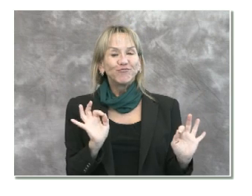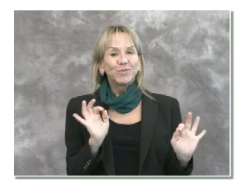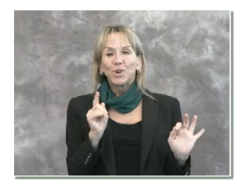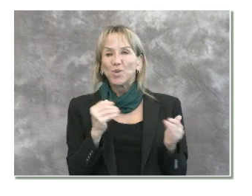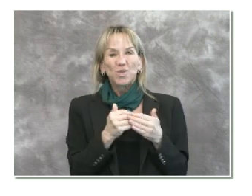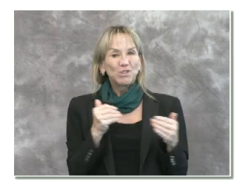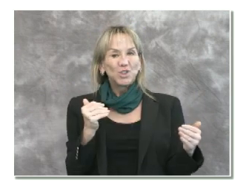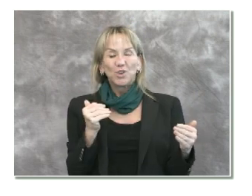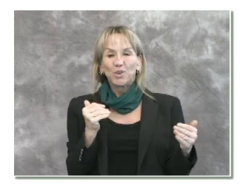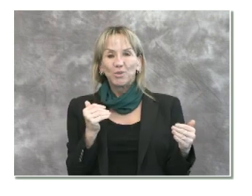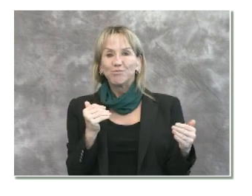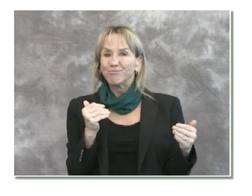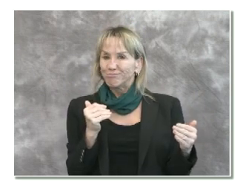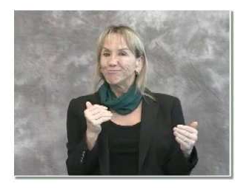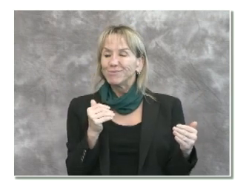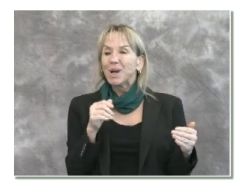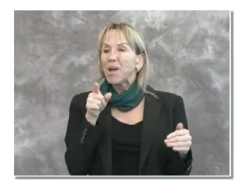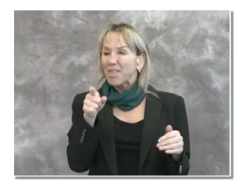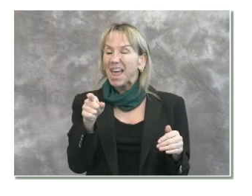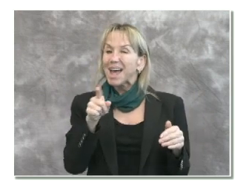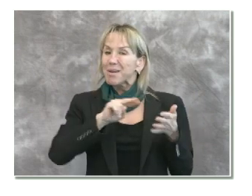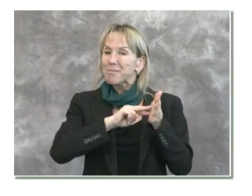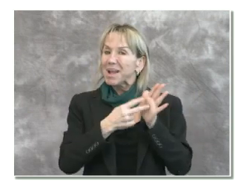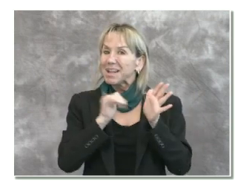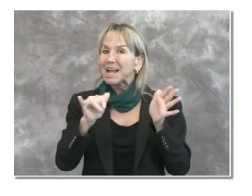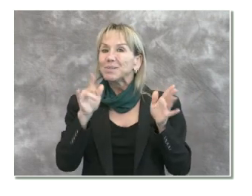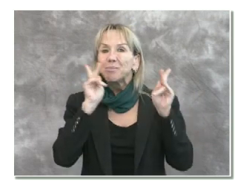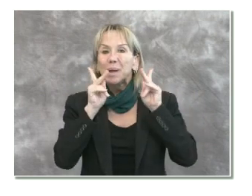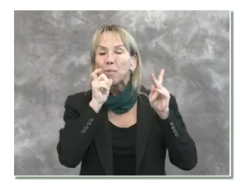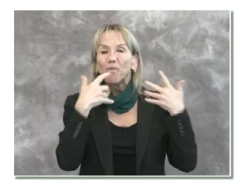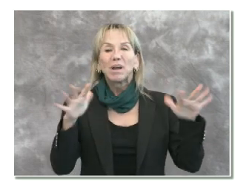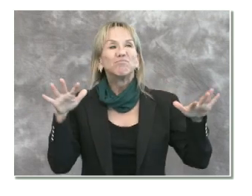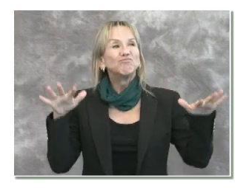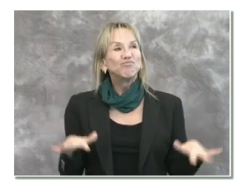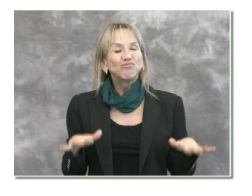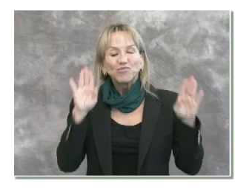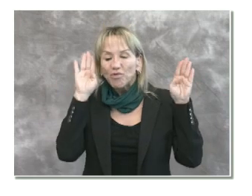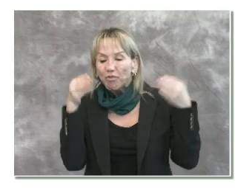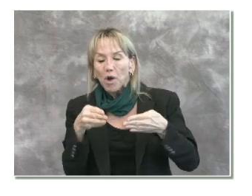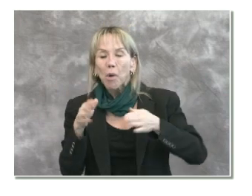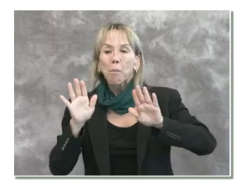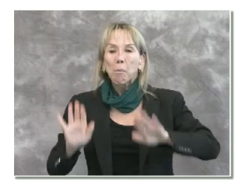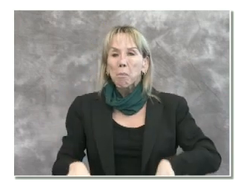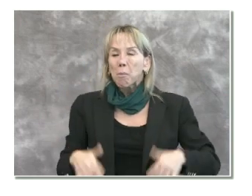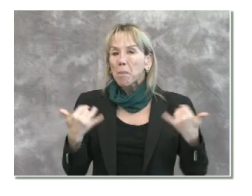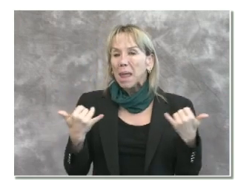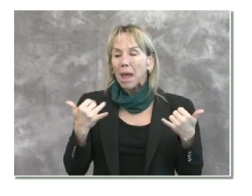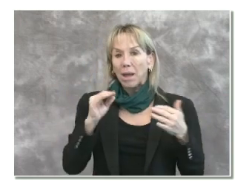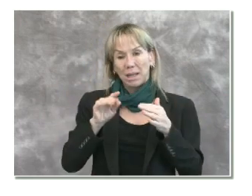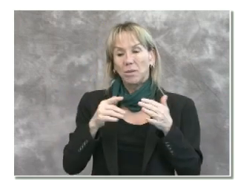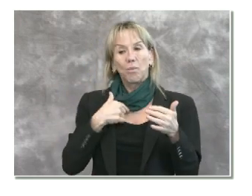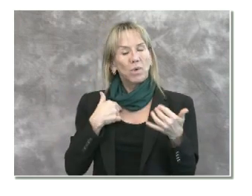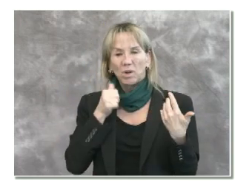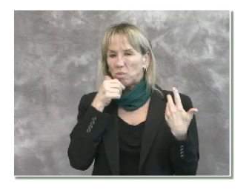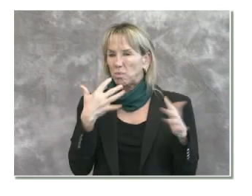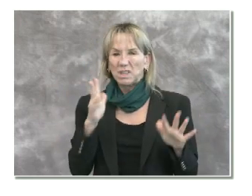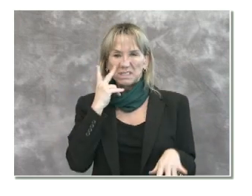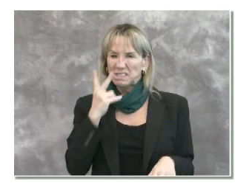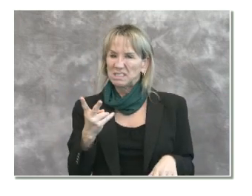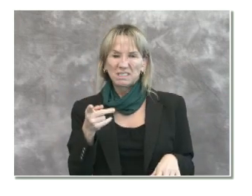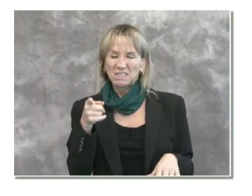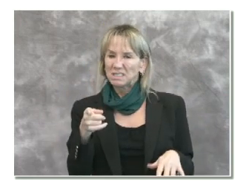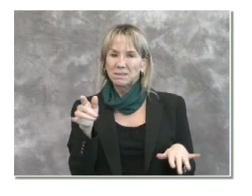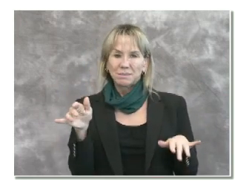action. It also represents an entity that lost their focus a little bit. And this is what we are trying to avoid. The concept